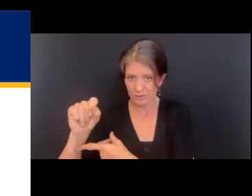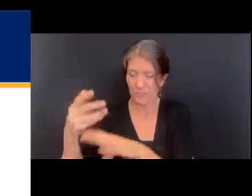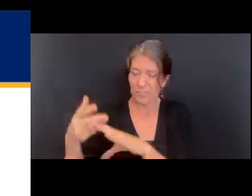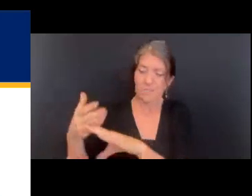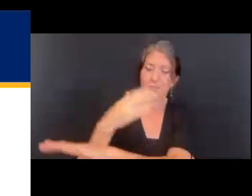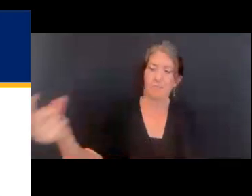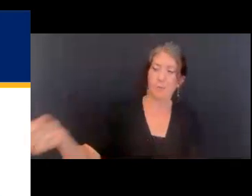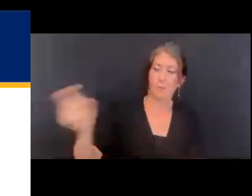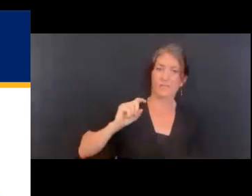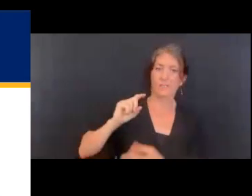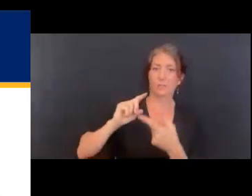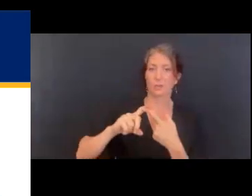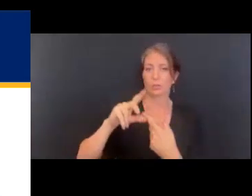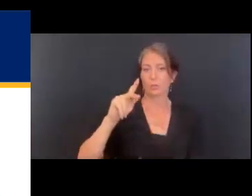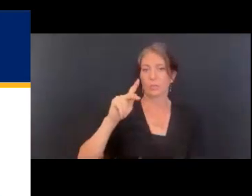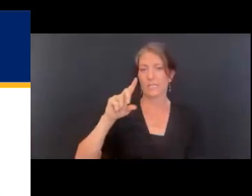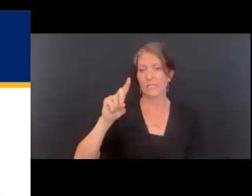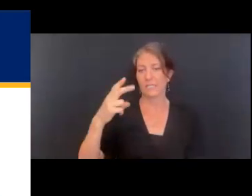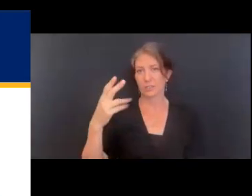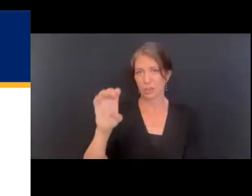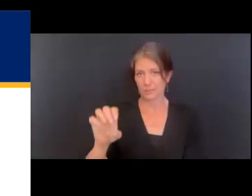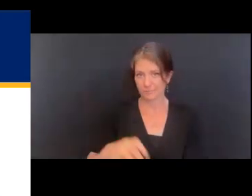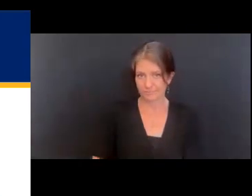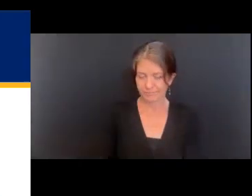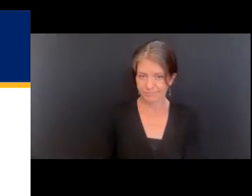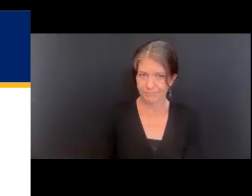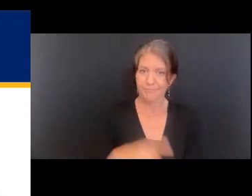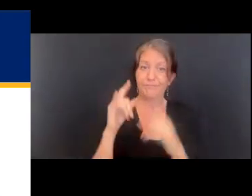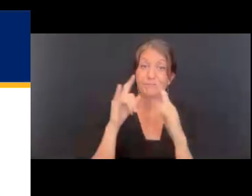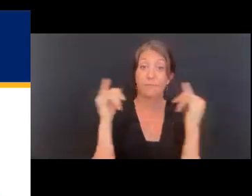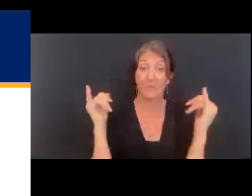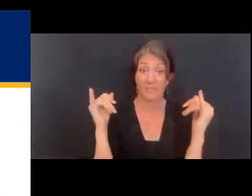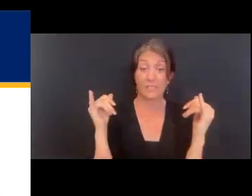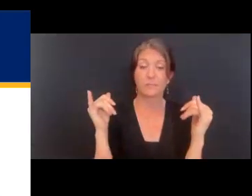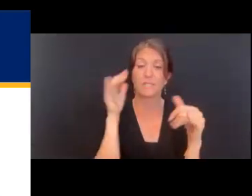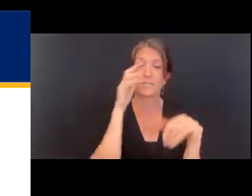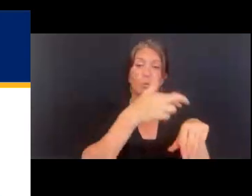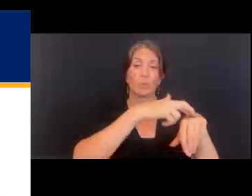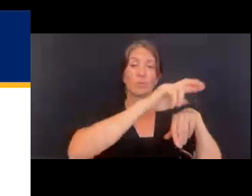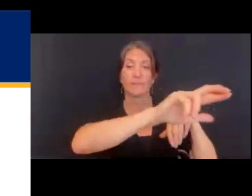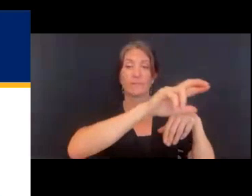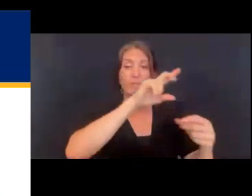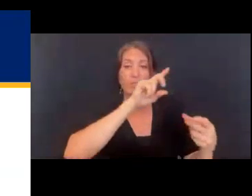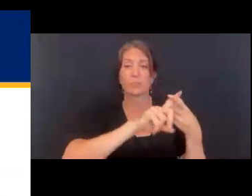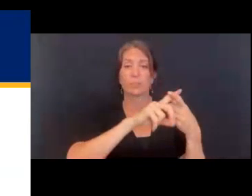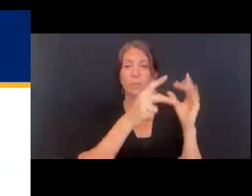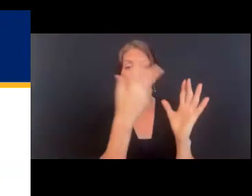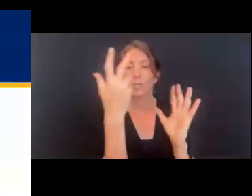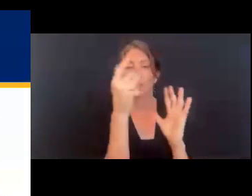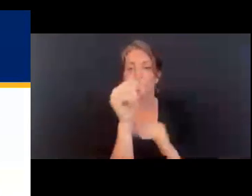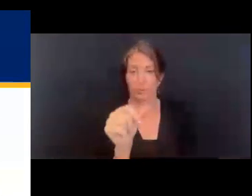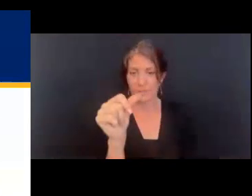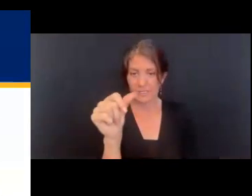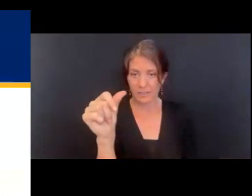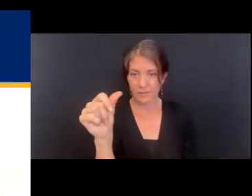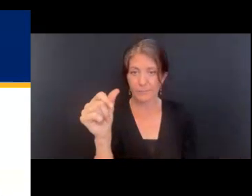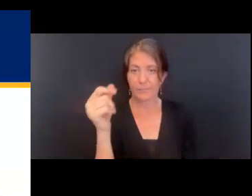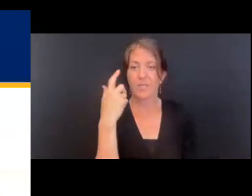to KDHE. At the same time, a referral will be sent to the AAAs for administrative case